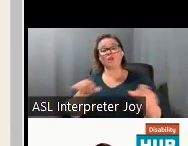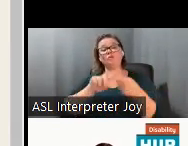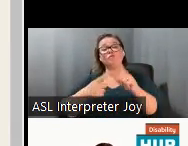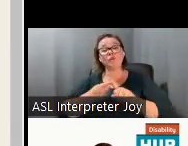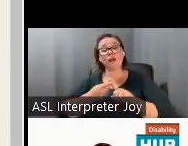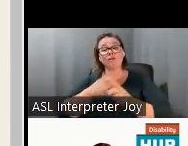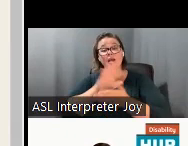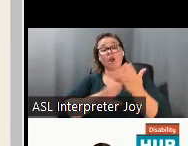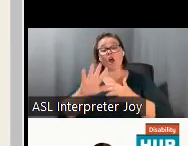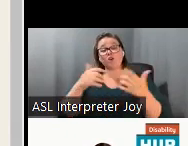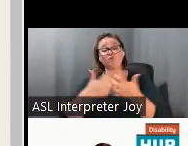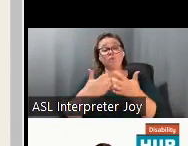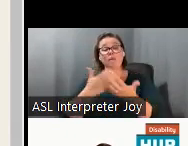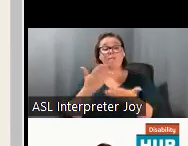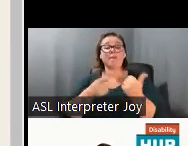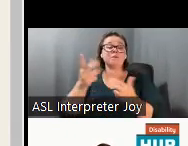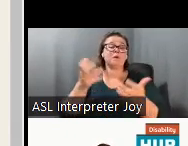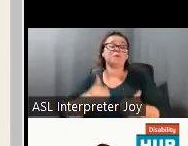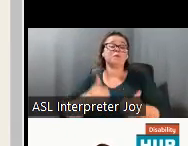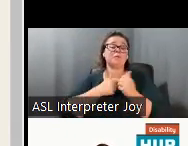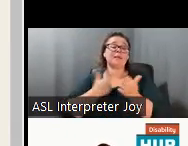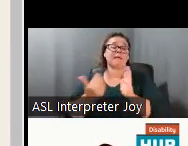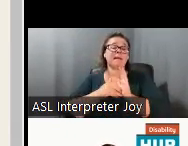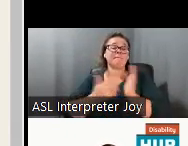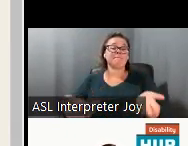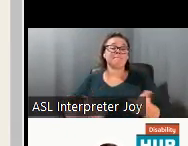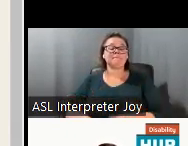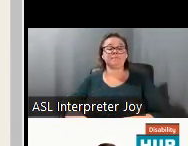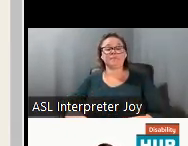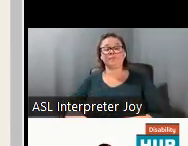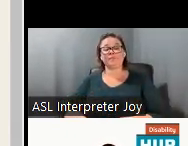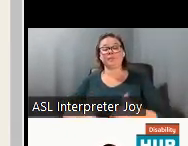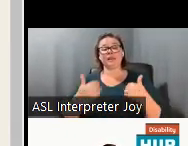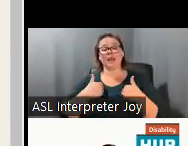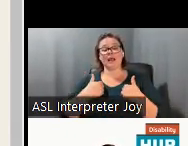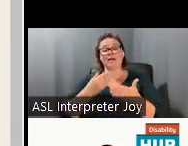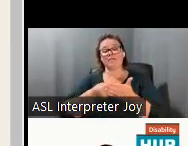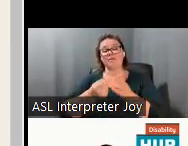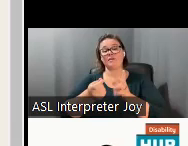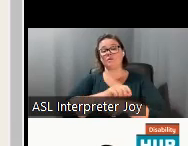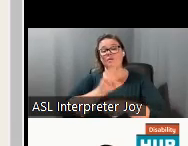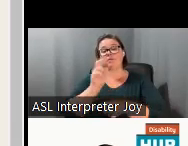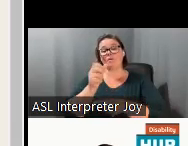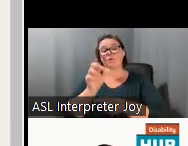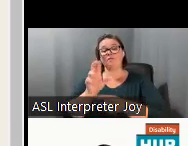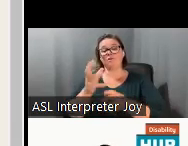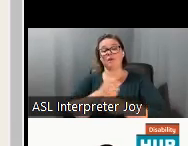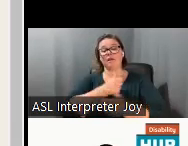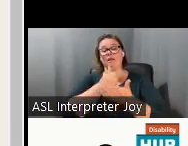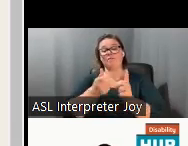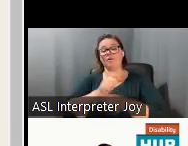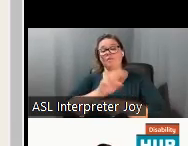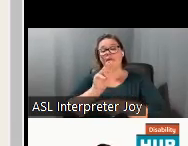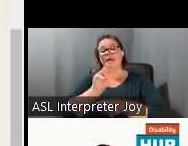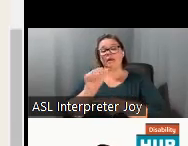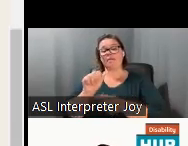college roommate. Maybe she'd want to live with me again. And do you have funds from the waiver? Do you get help from the MA waiver program? Those are the